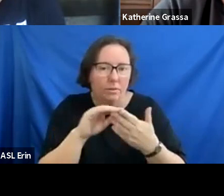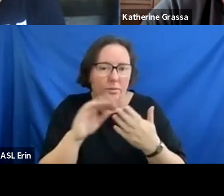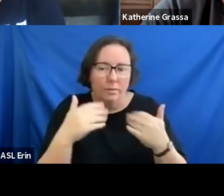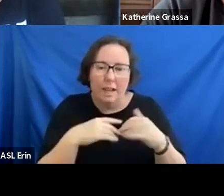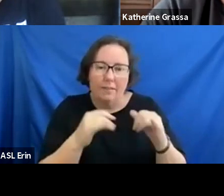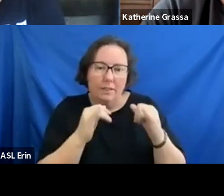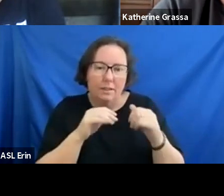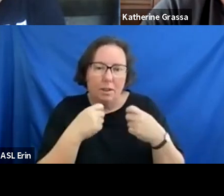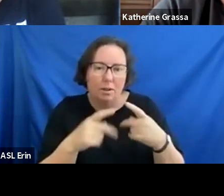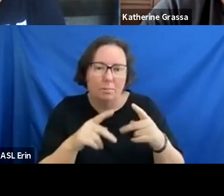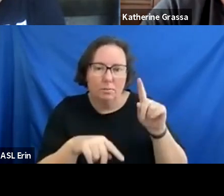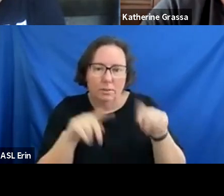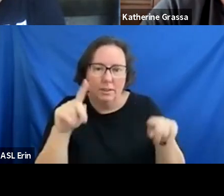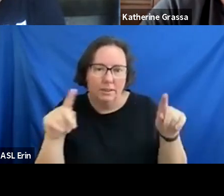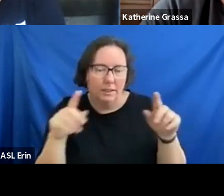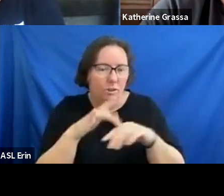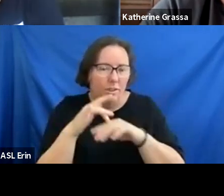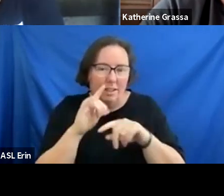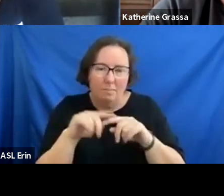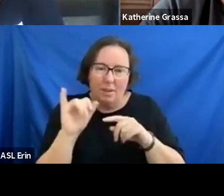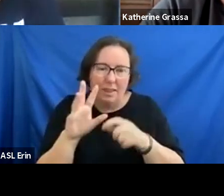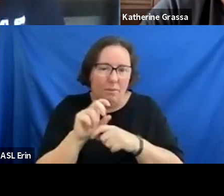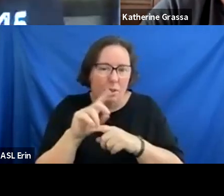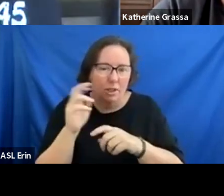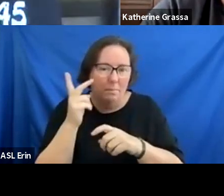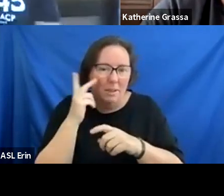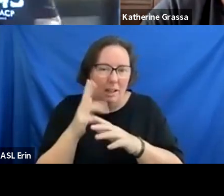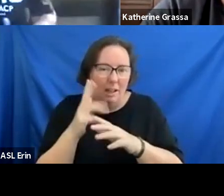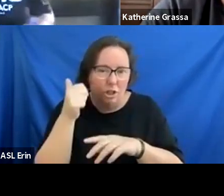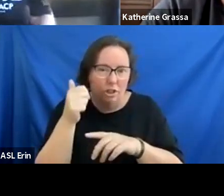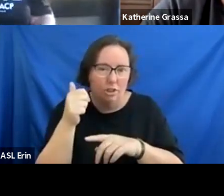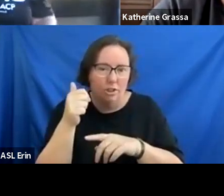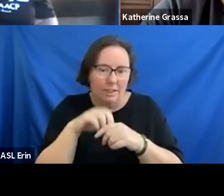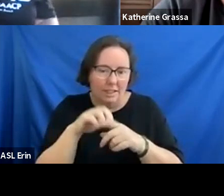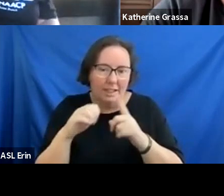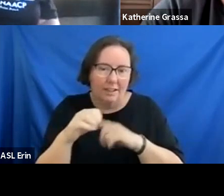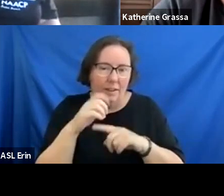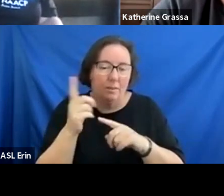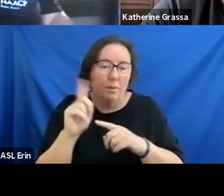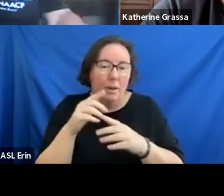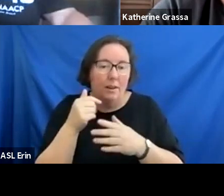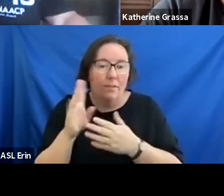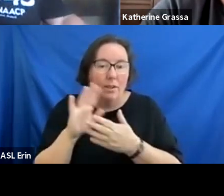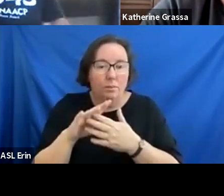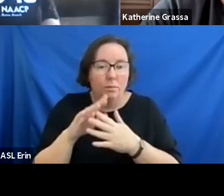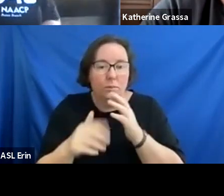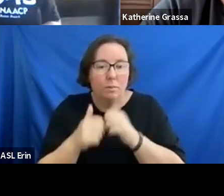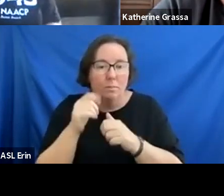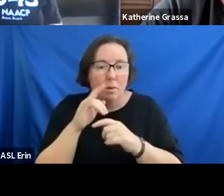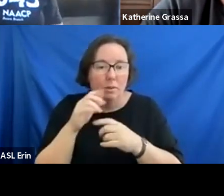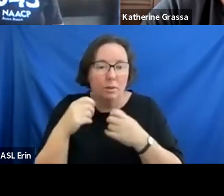similar opportunities and resources, but that work is politically harder in an environment where if a few schools with the most